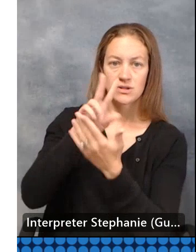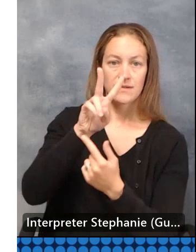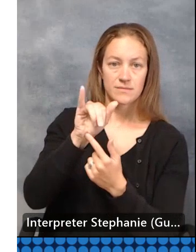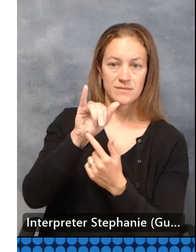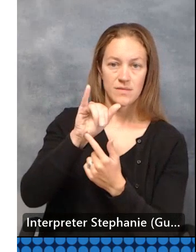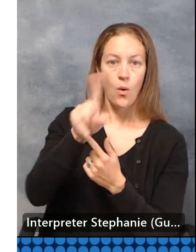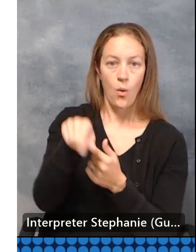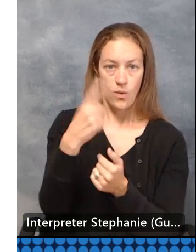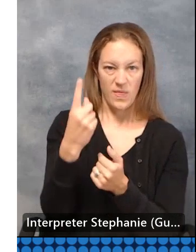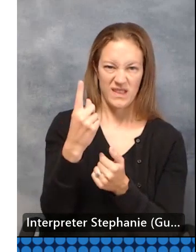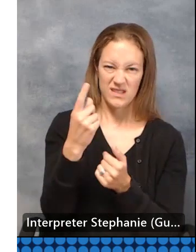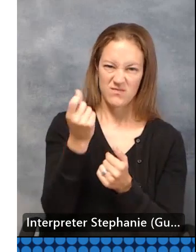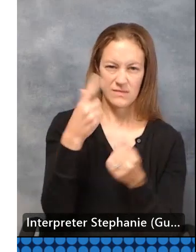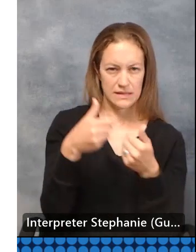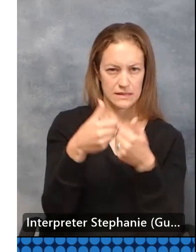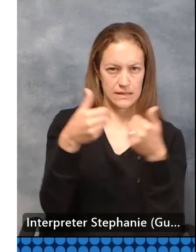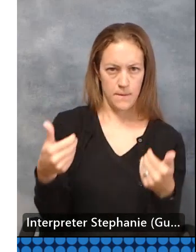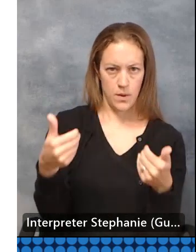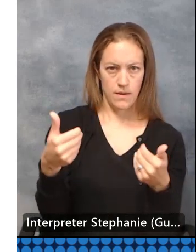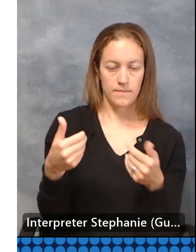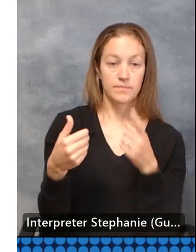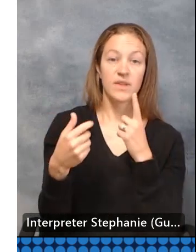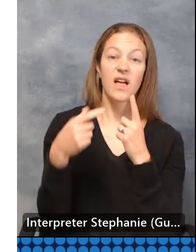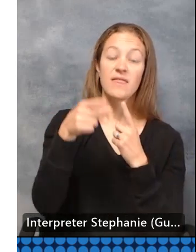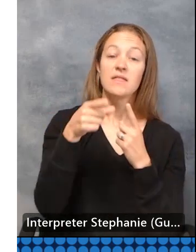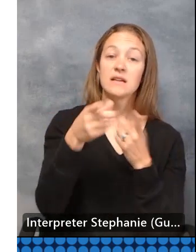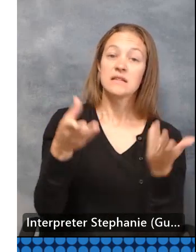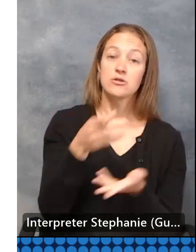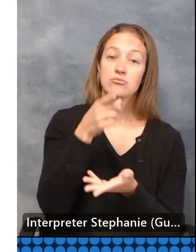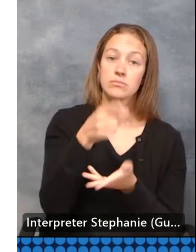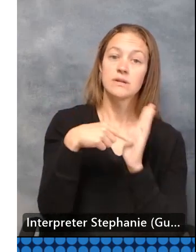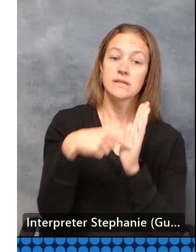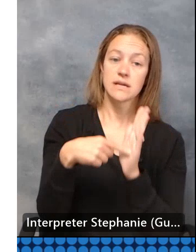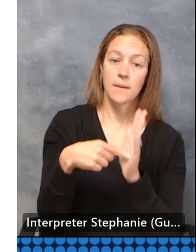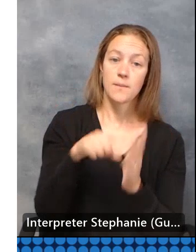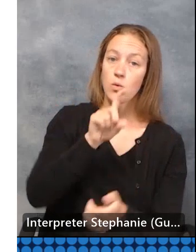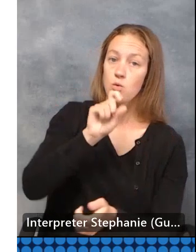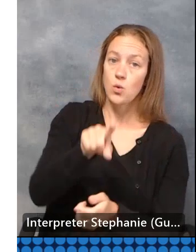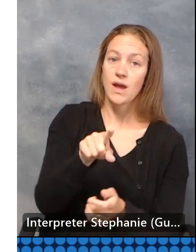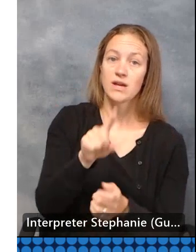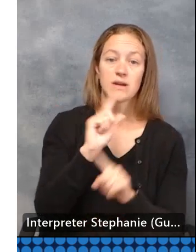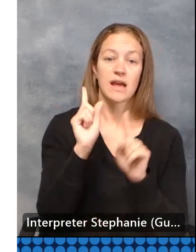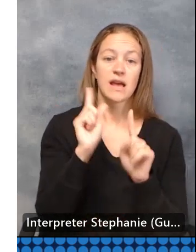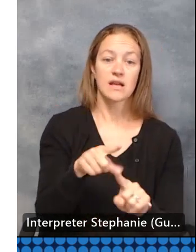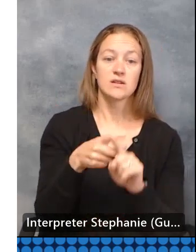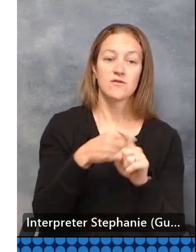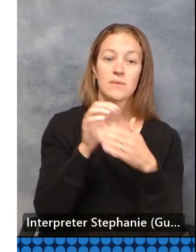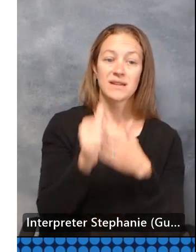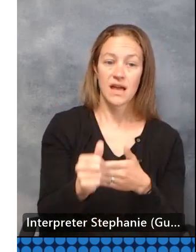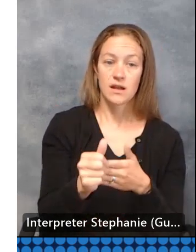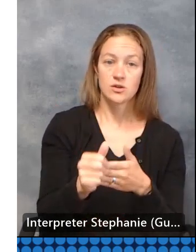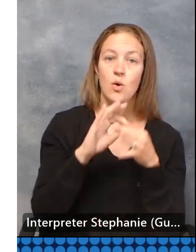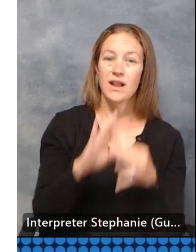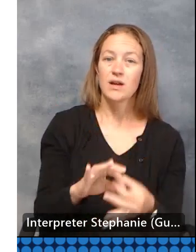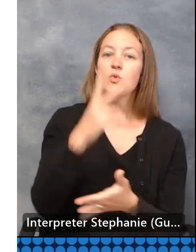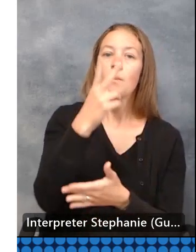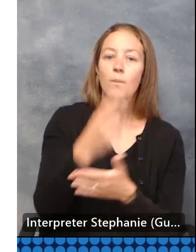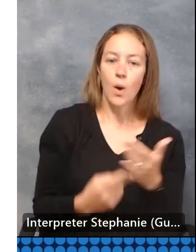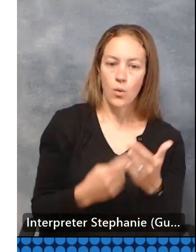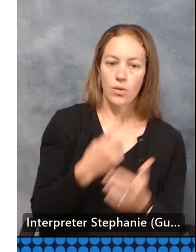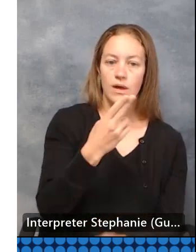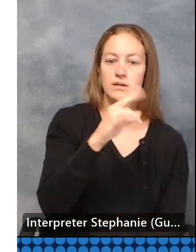separately. Here is an example of a question and answer from the guidance related to both hearing impairment and